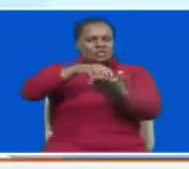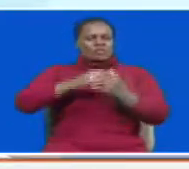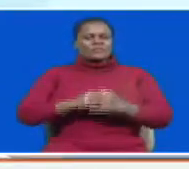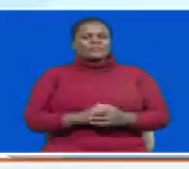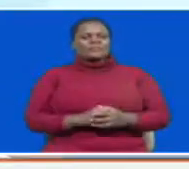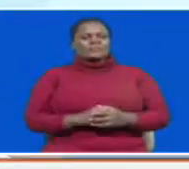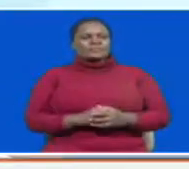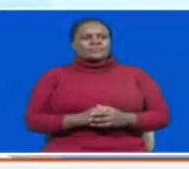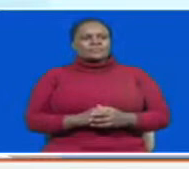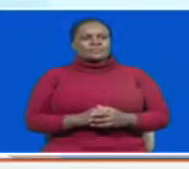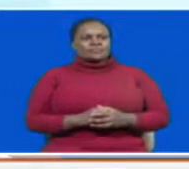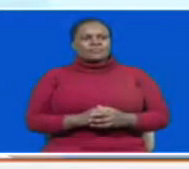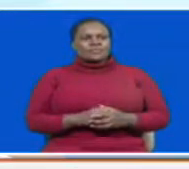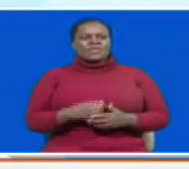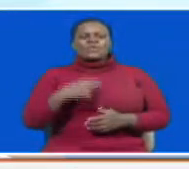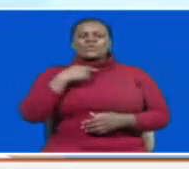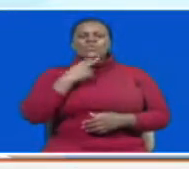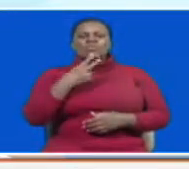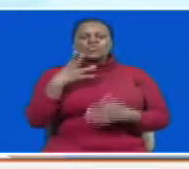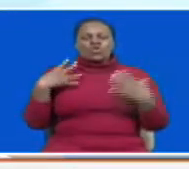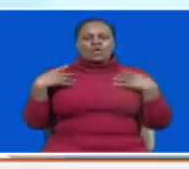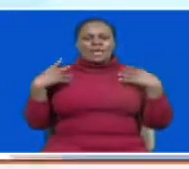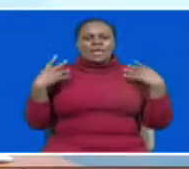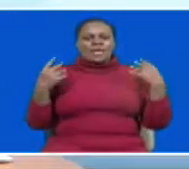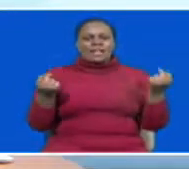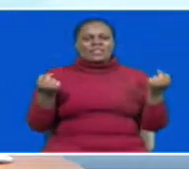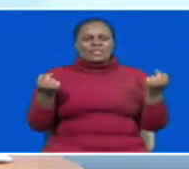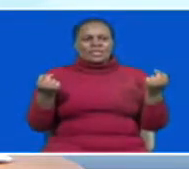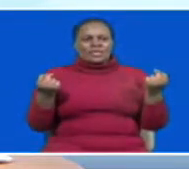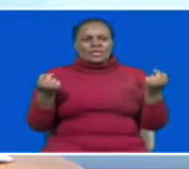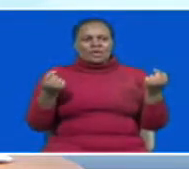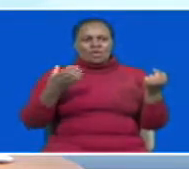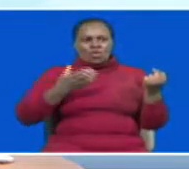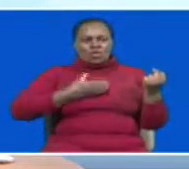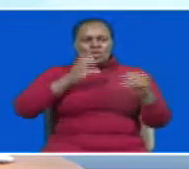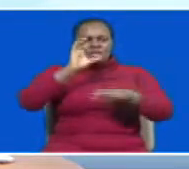Muungano wa vituo vya afya vinavyomilikiwa na makanisa nchini umeita